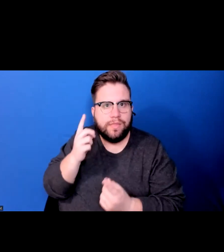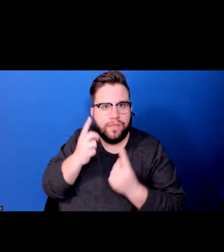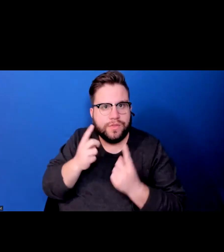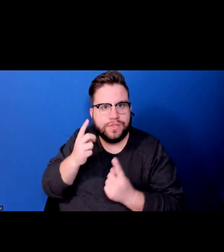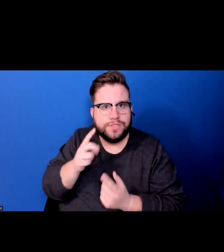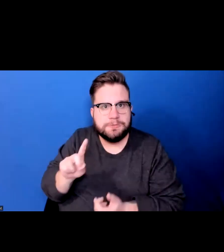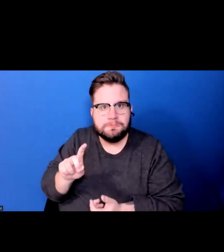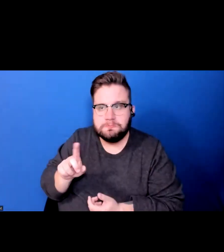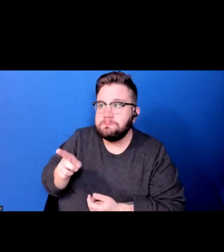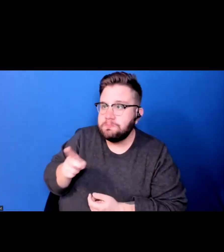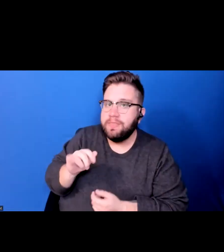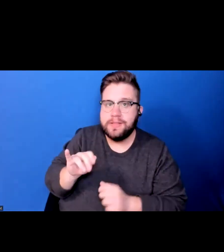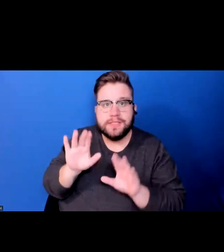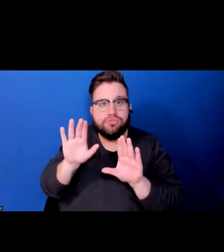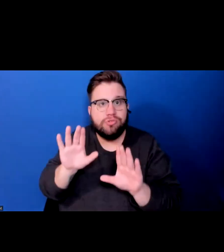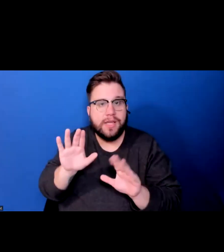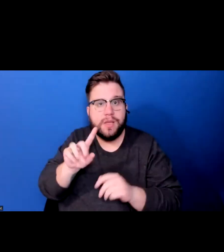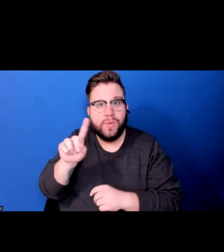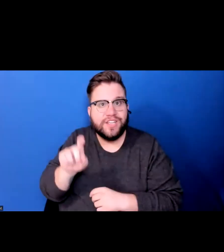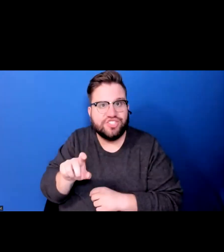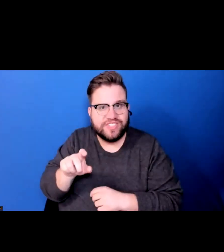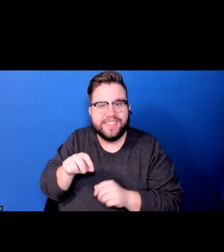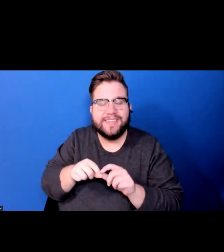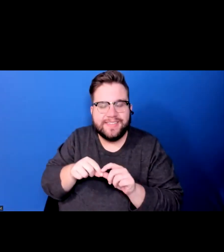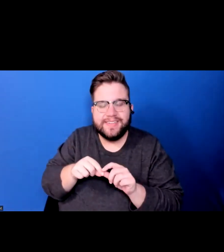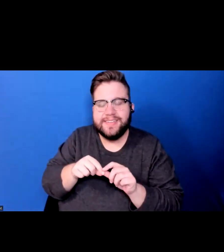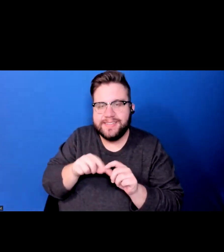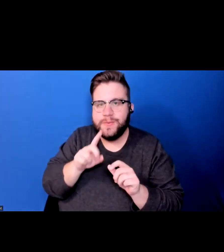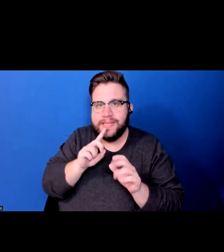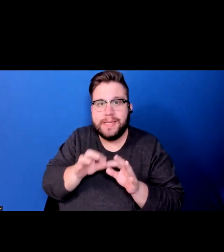Yeah, that's a great question. It's a really important point. I